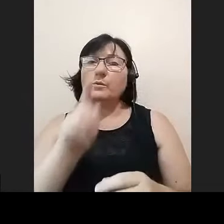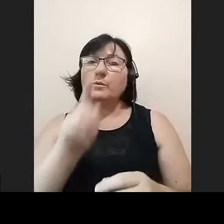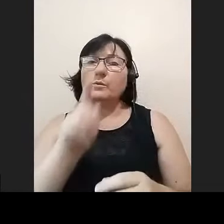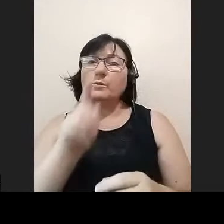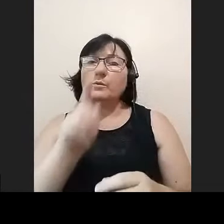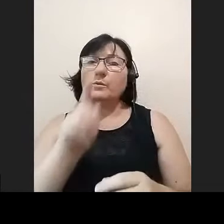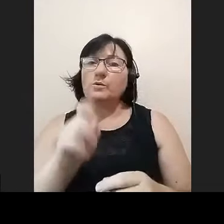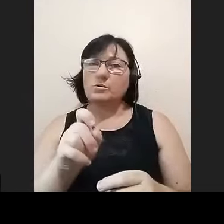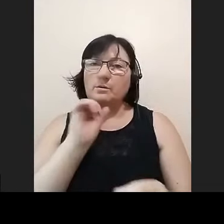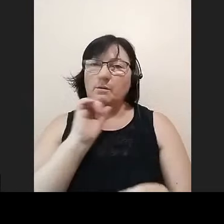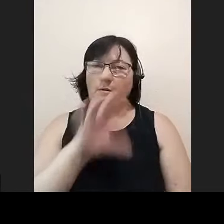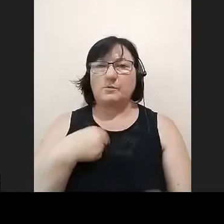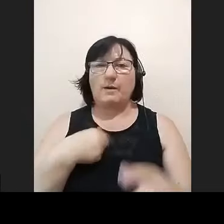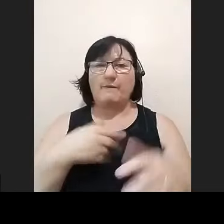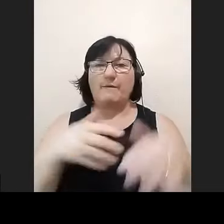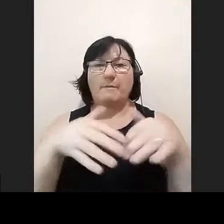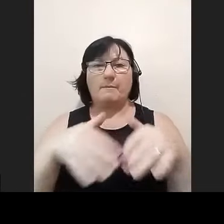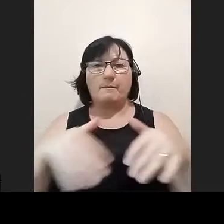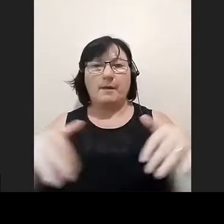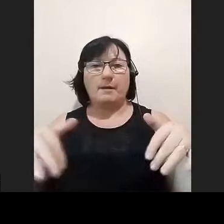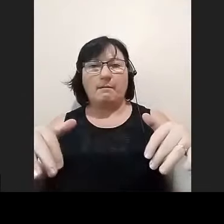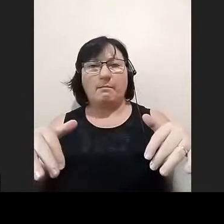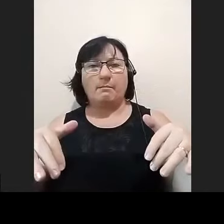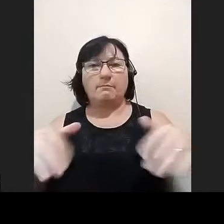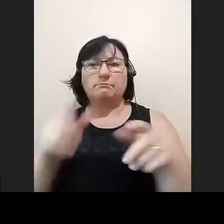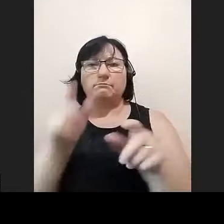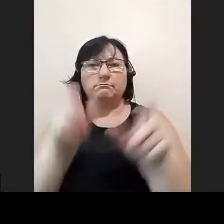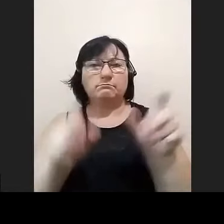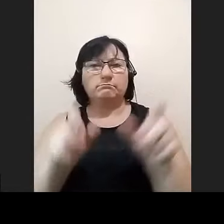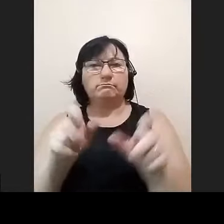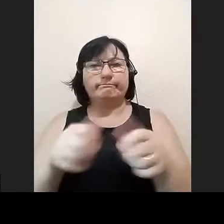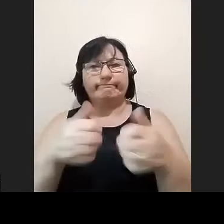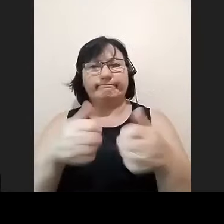experts who will show their screens.